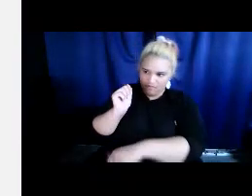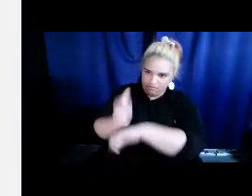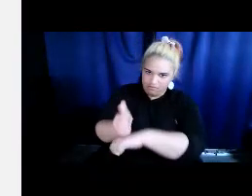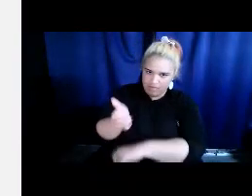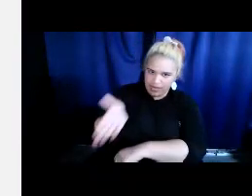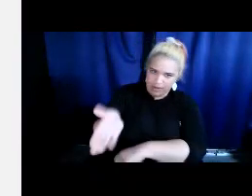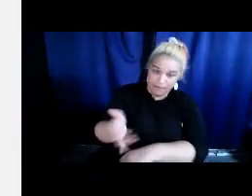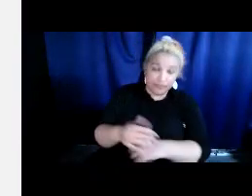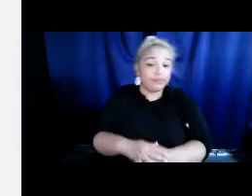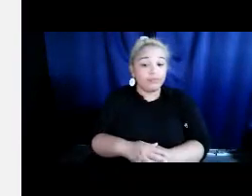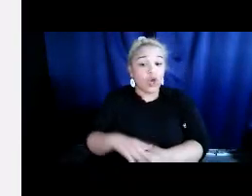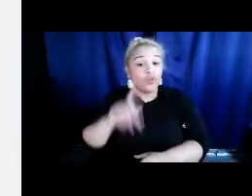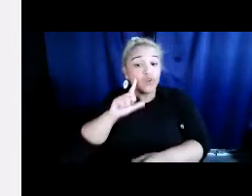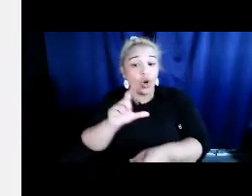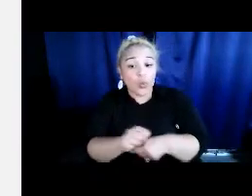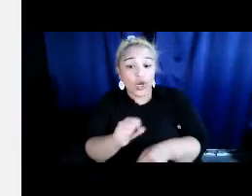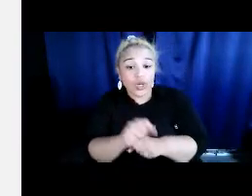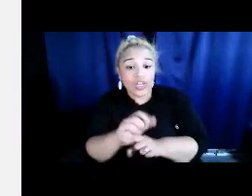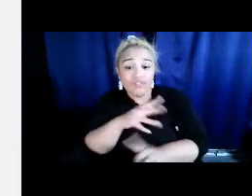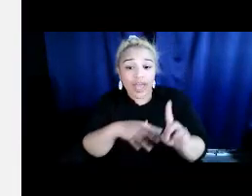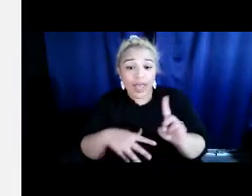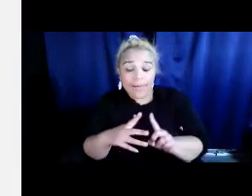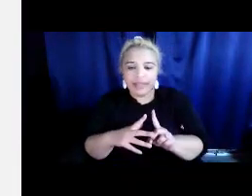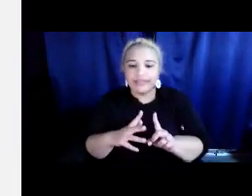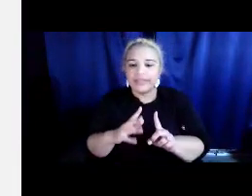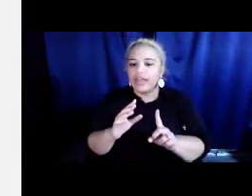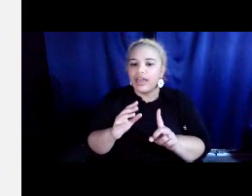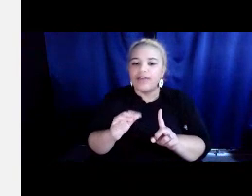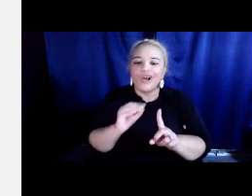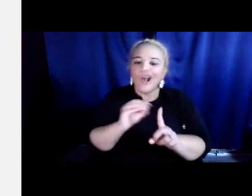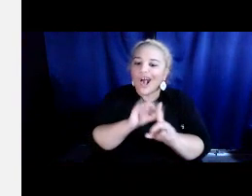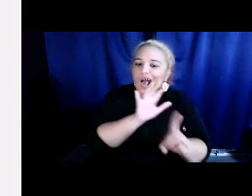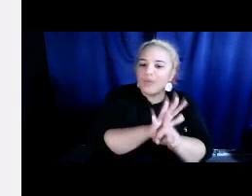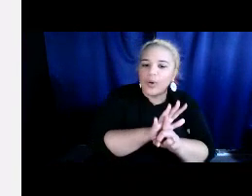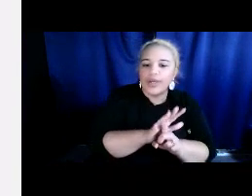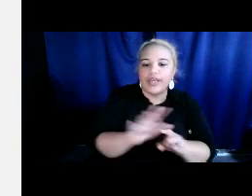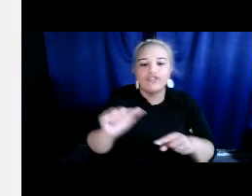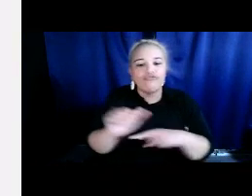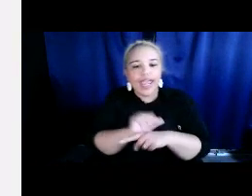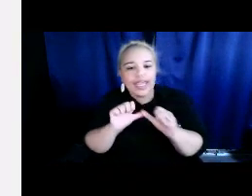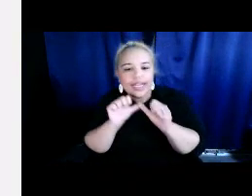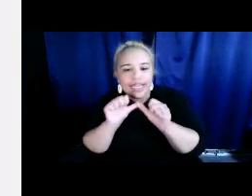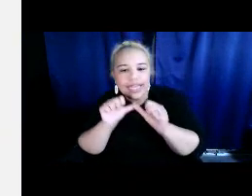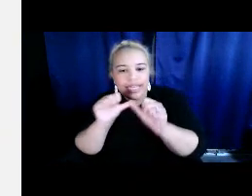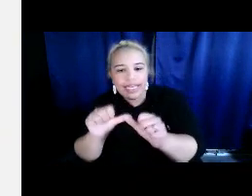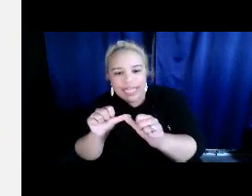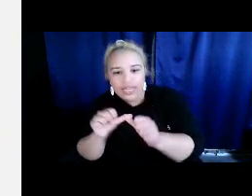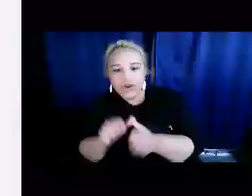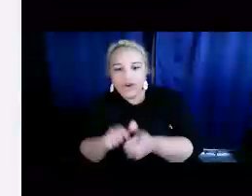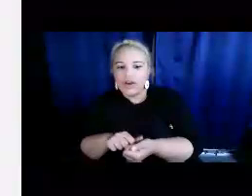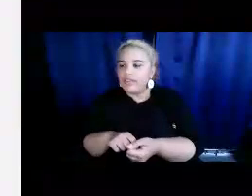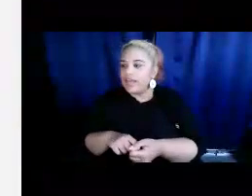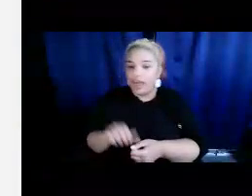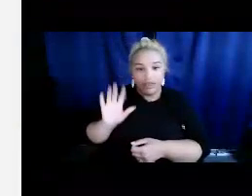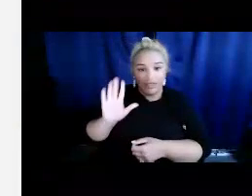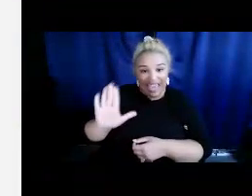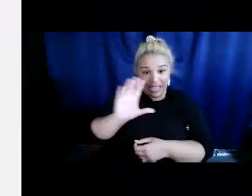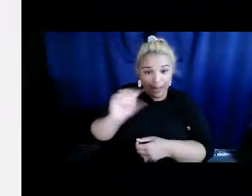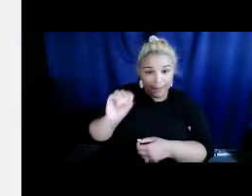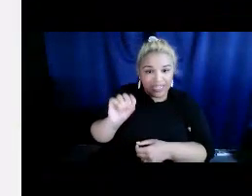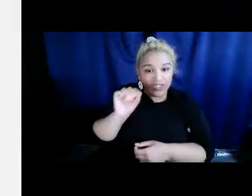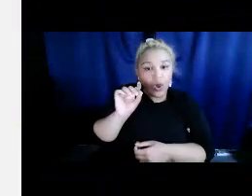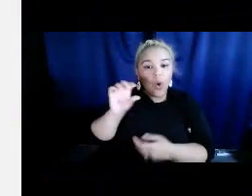both settings, it's important to provide information about sensory tools, such as how to use them, use plain language,